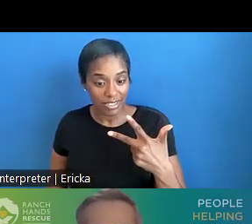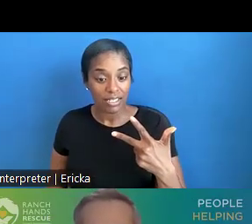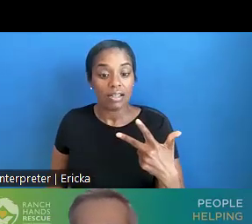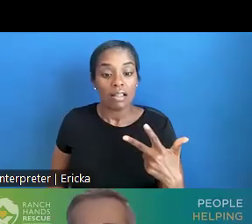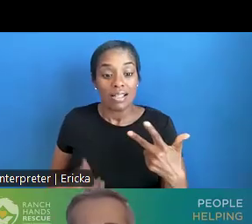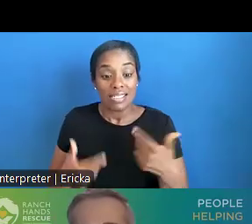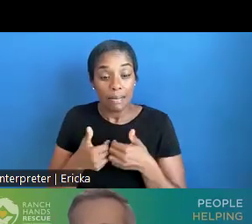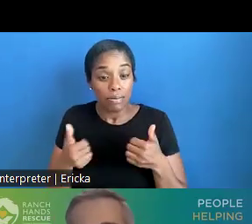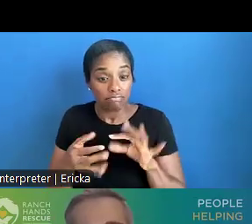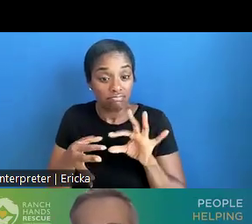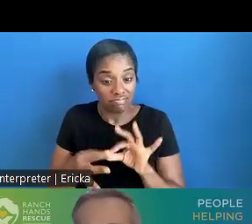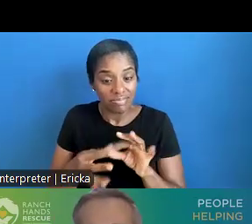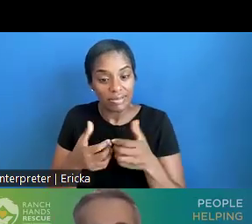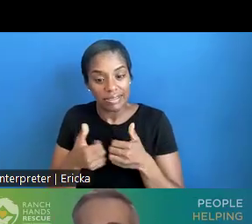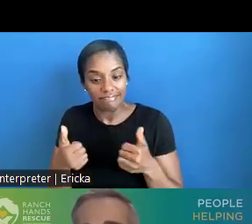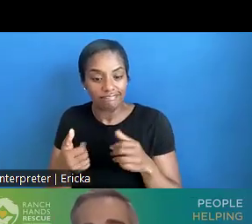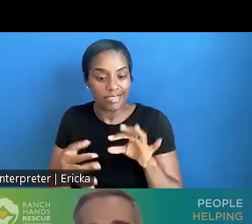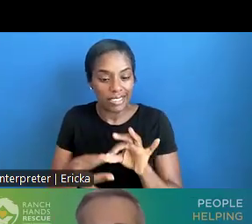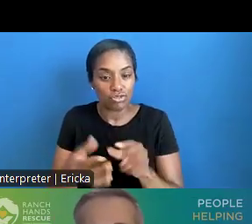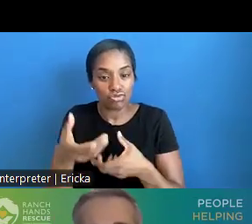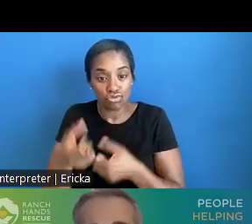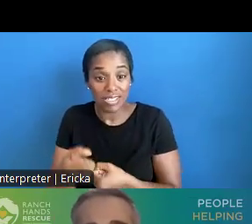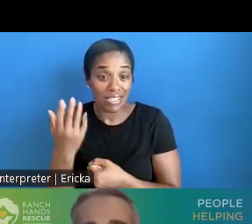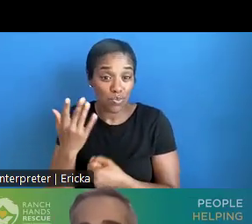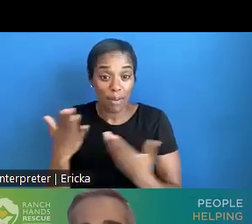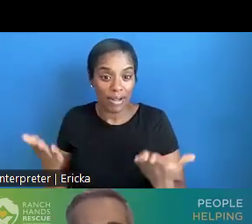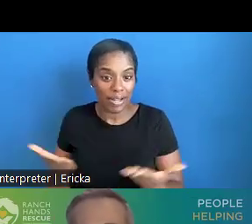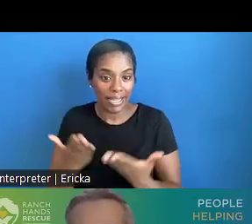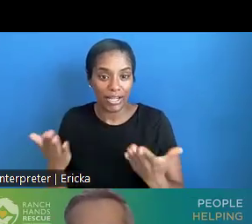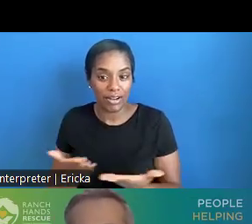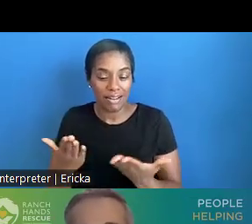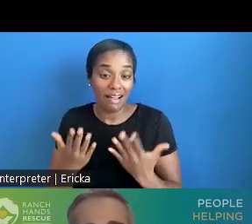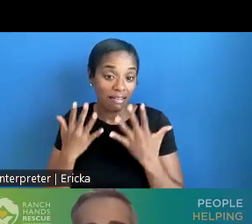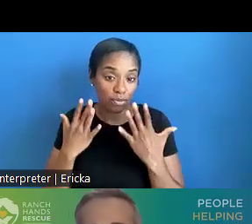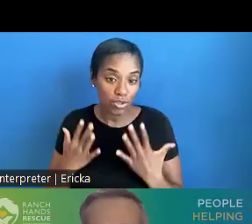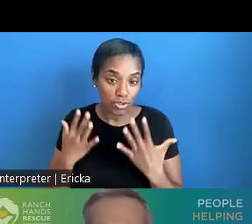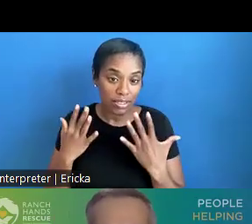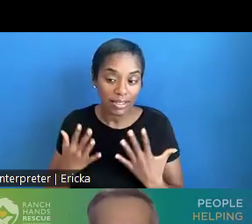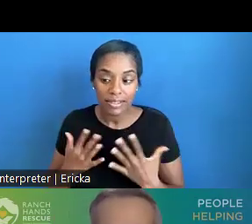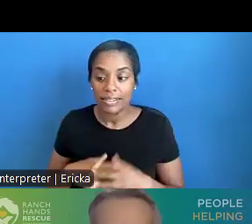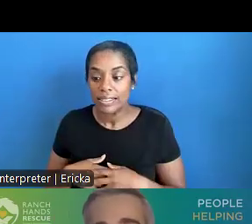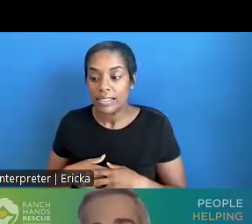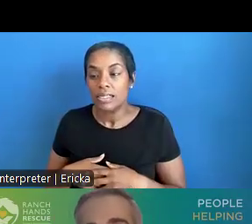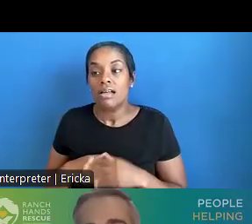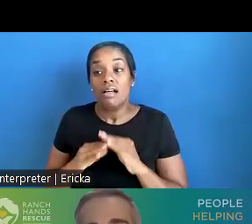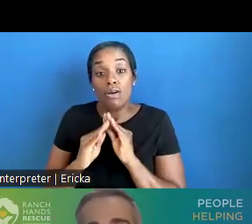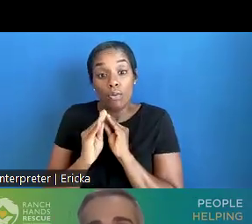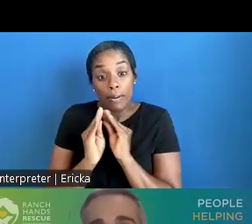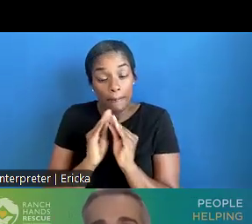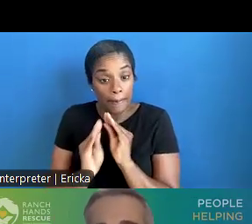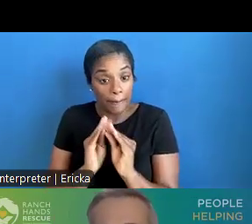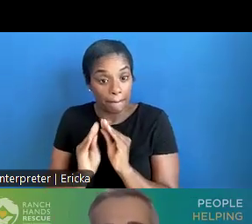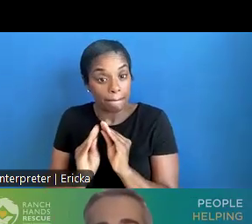severing of connections and trust and safety is what got us here in the first place. Unfortunately, it's the repair of that that